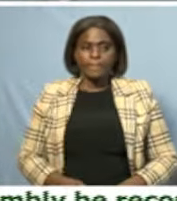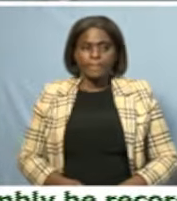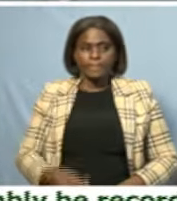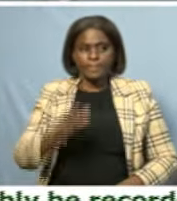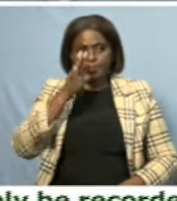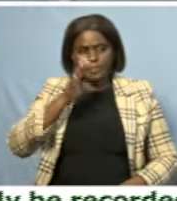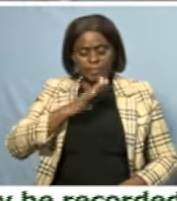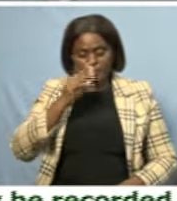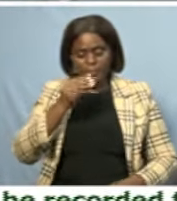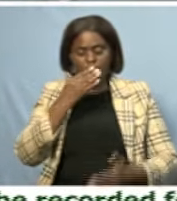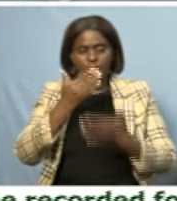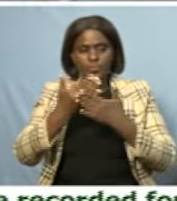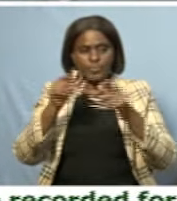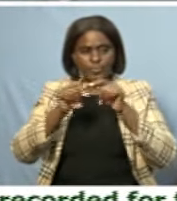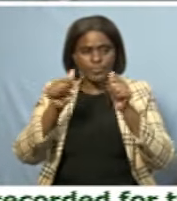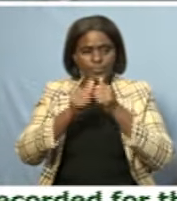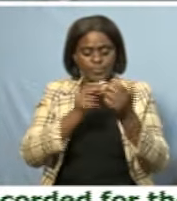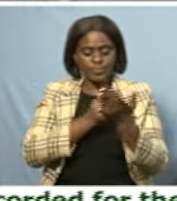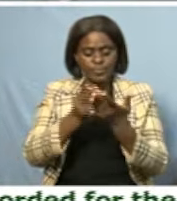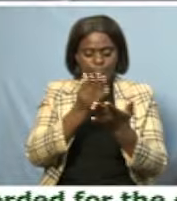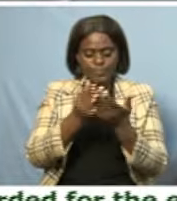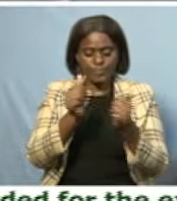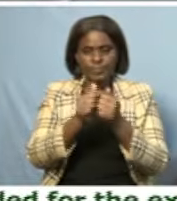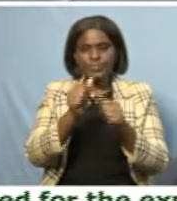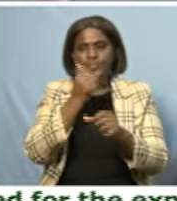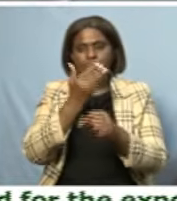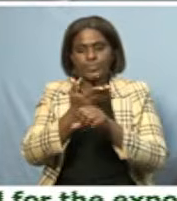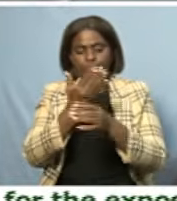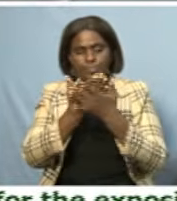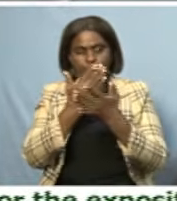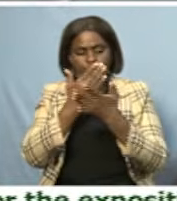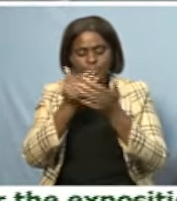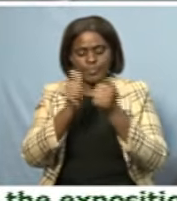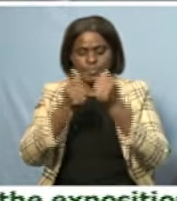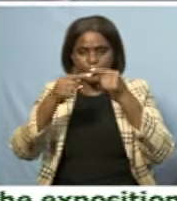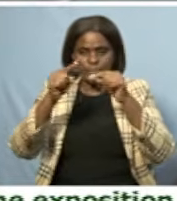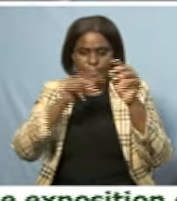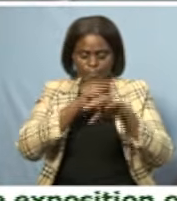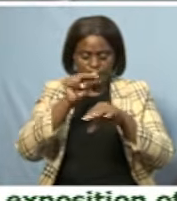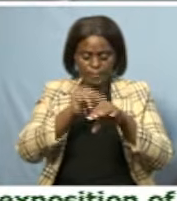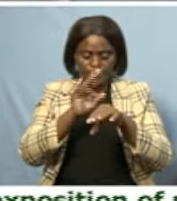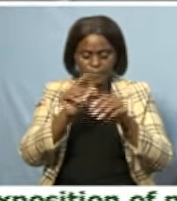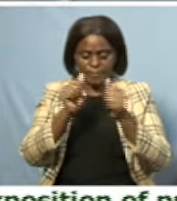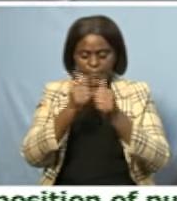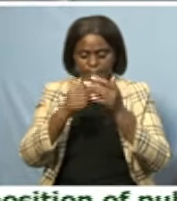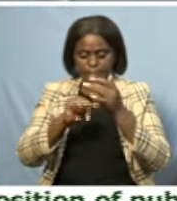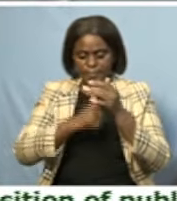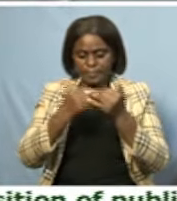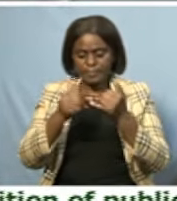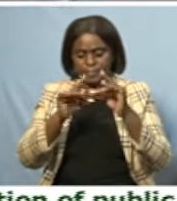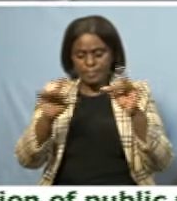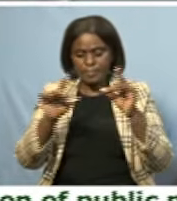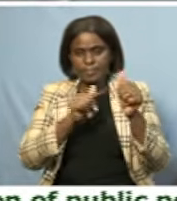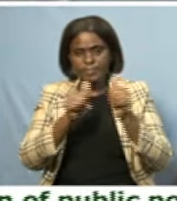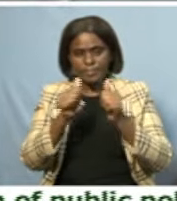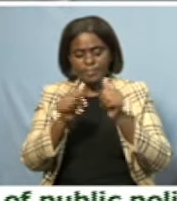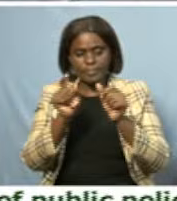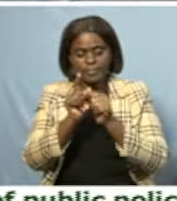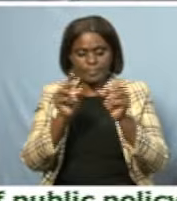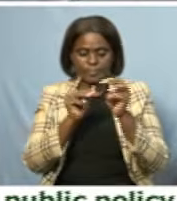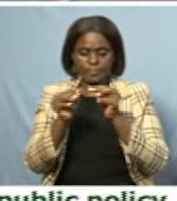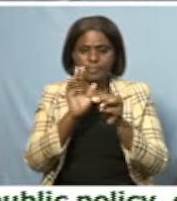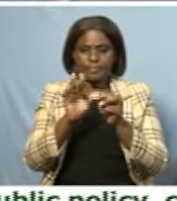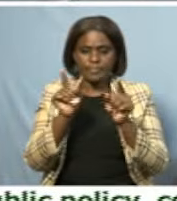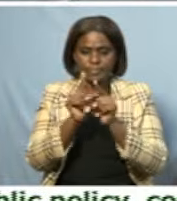Madam Speaker, good governance and integrity are the backbone of any successful nation. When it comes to land administration and